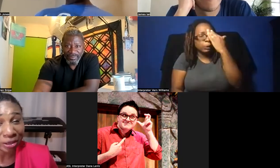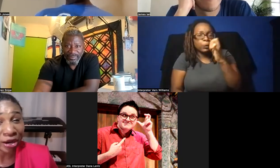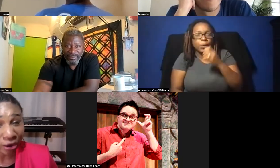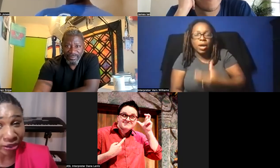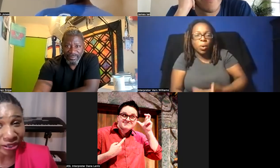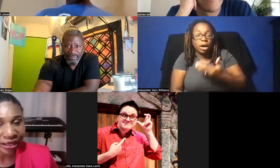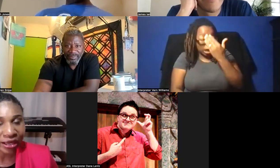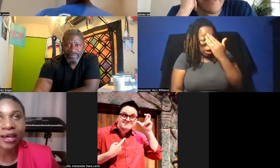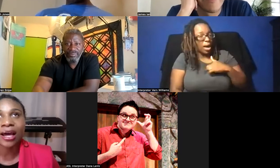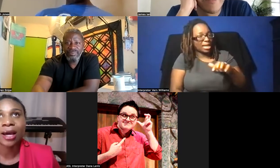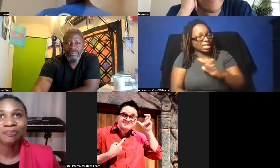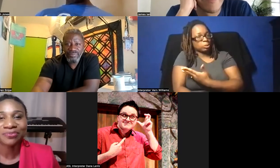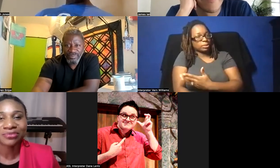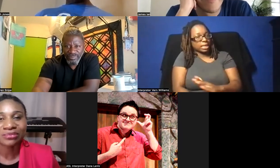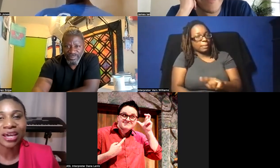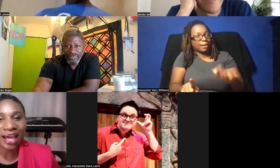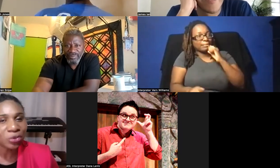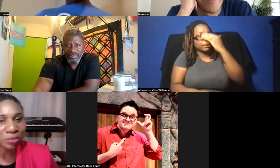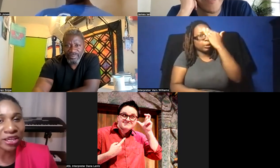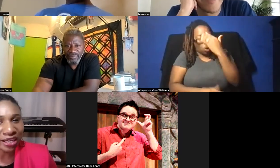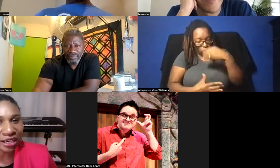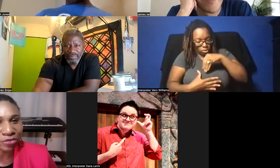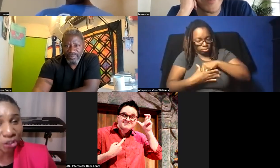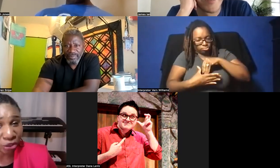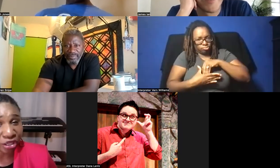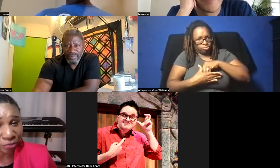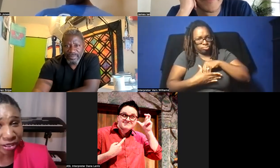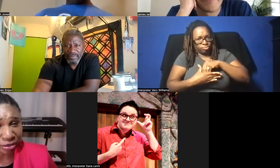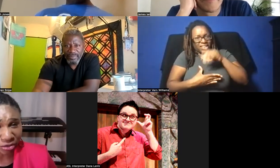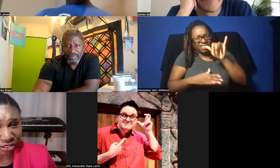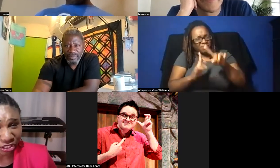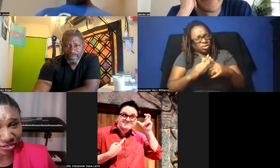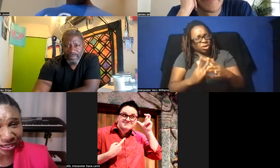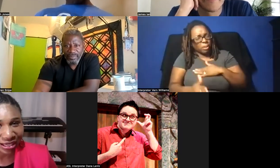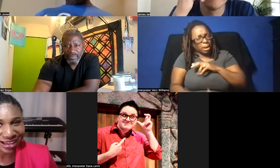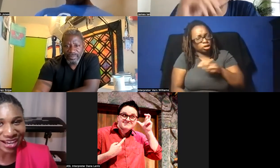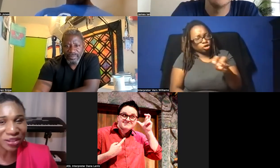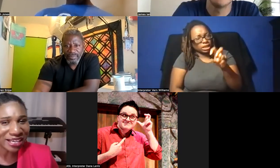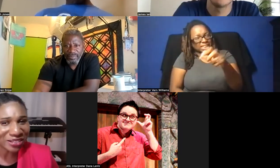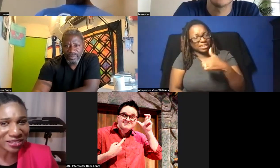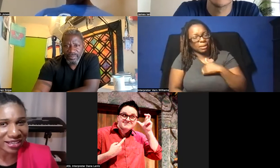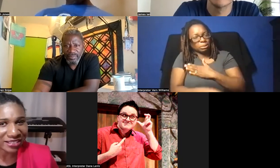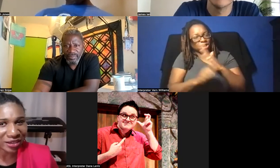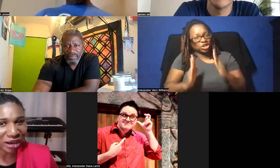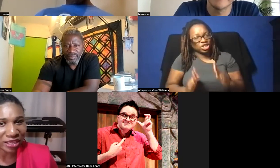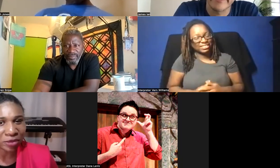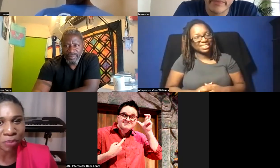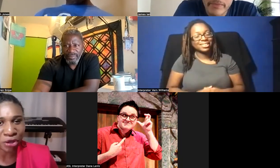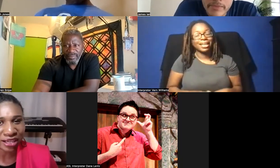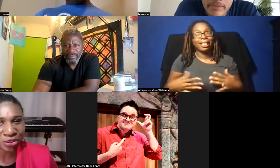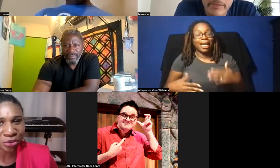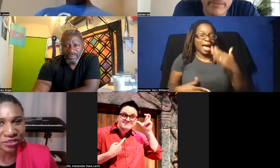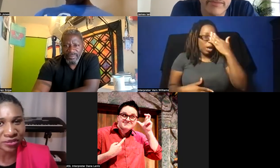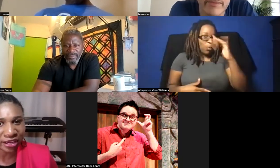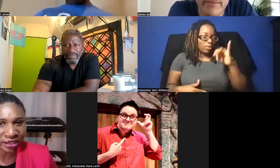that in my heart. And that was the beginning of my journey of becoming a musician. I know that sounds intense. And I think parts of